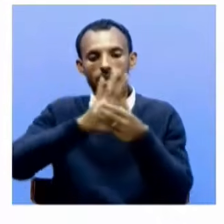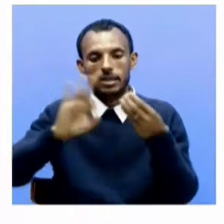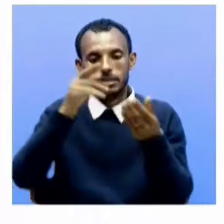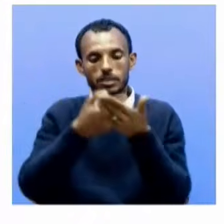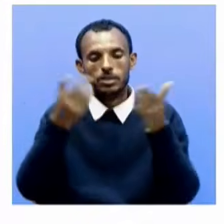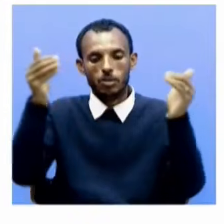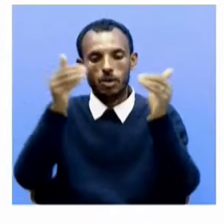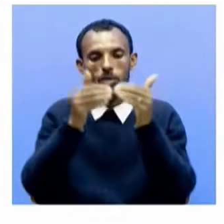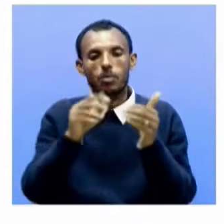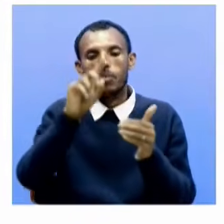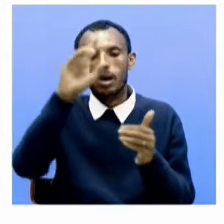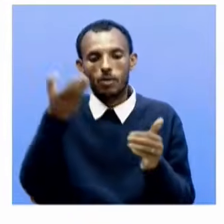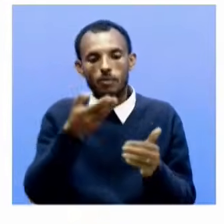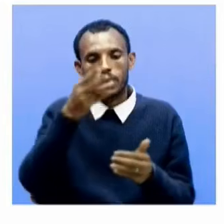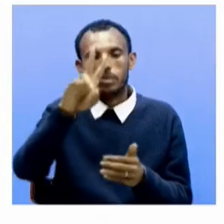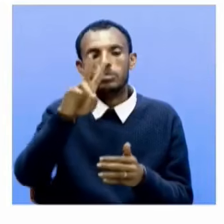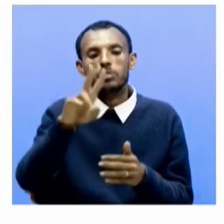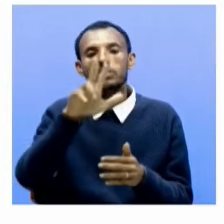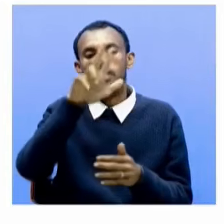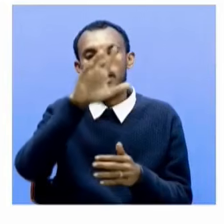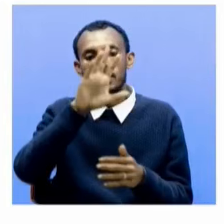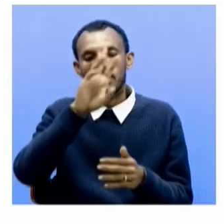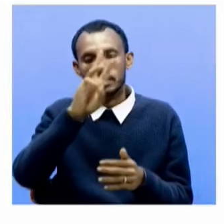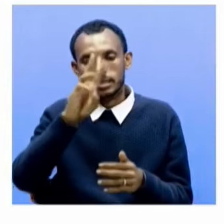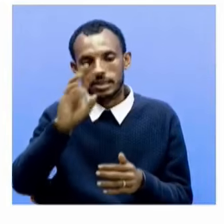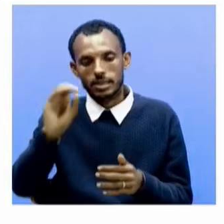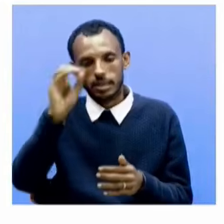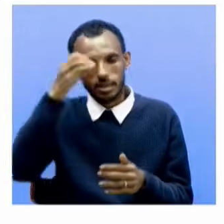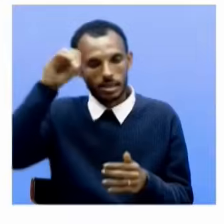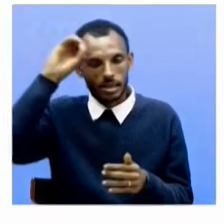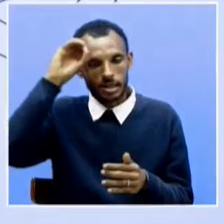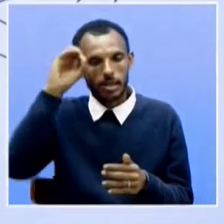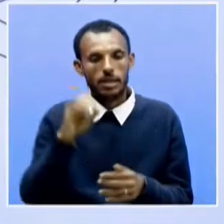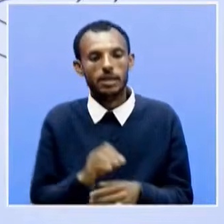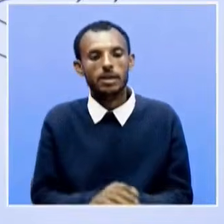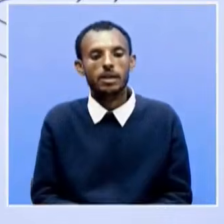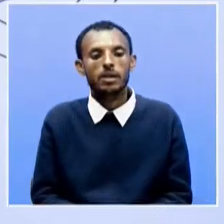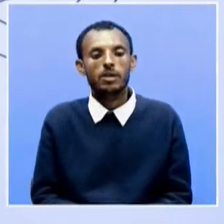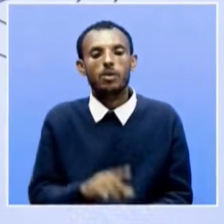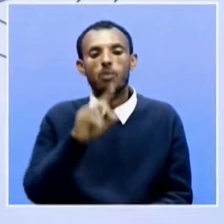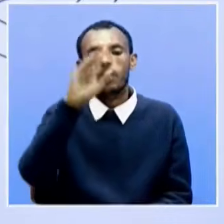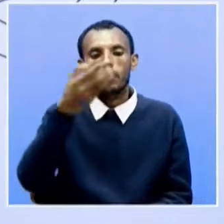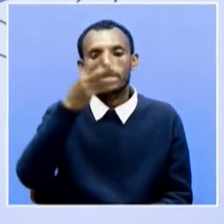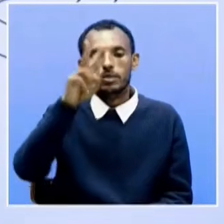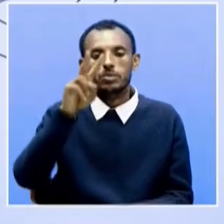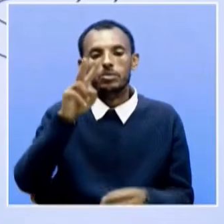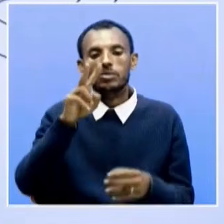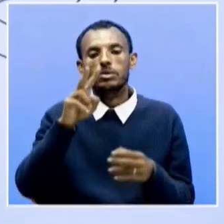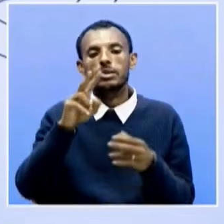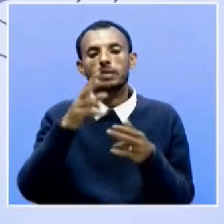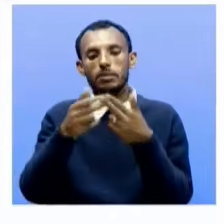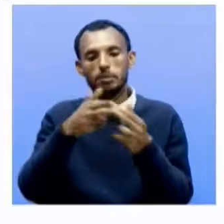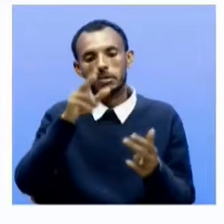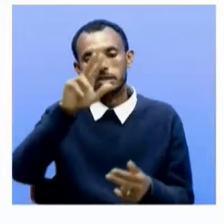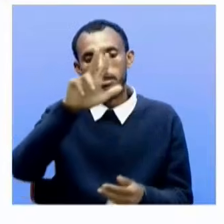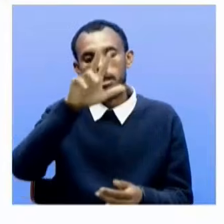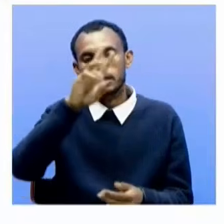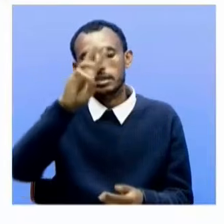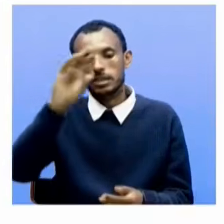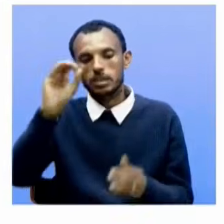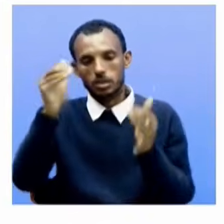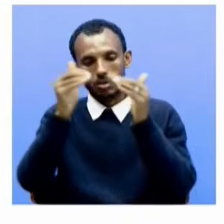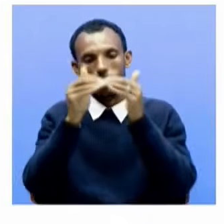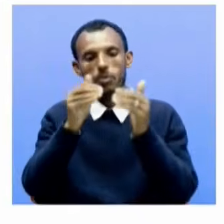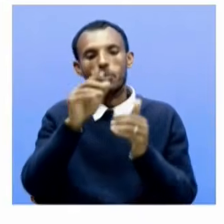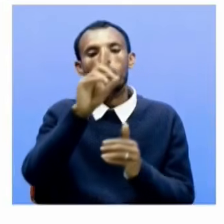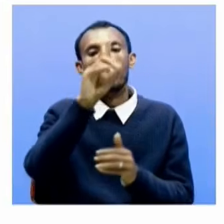becomes half of 360 degrees. Okay, half of 360 degrees is